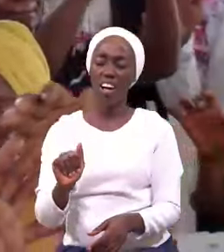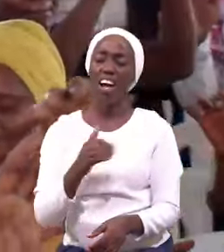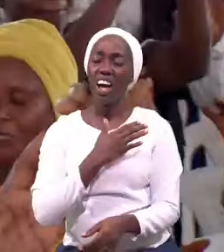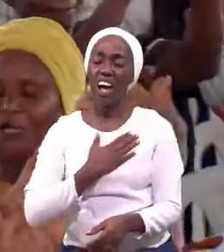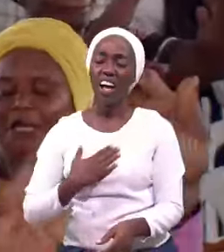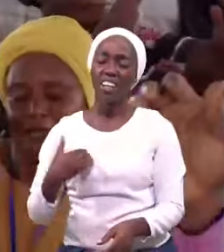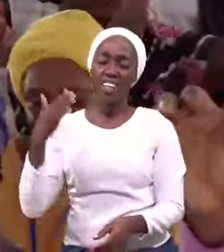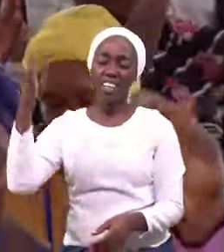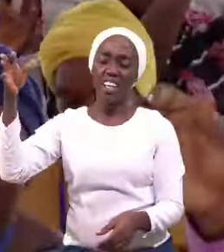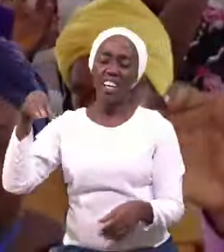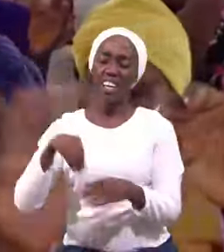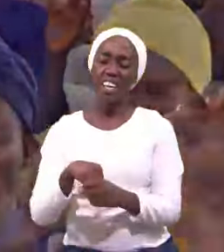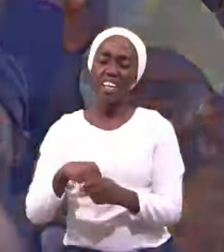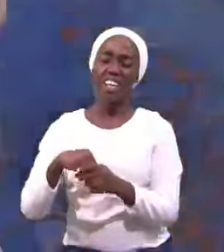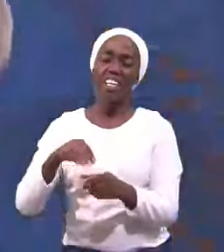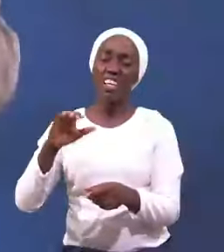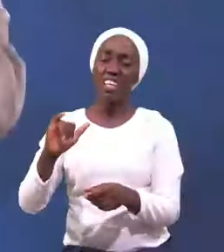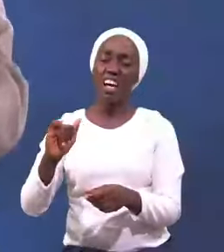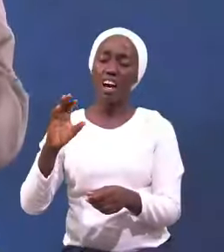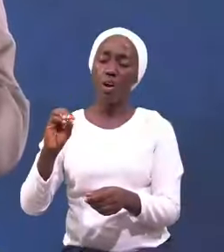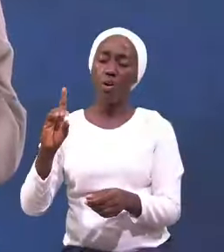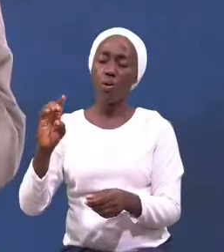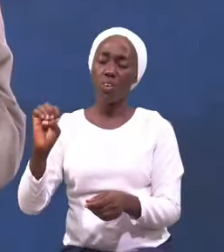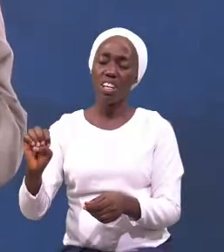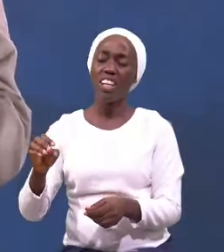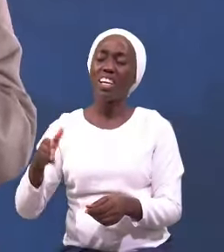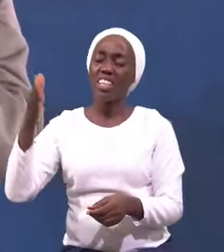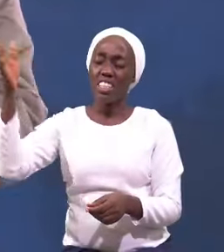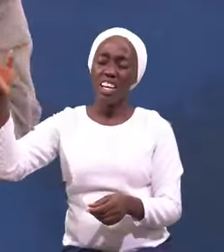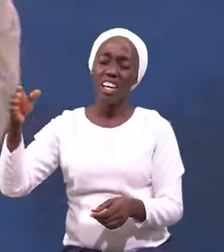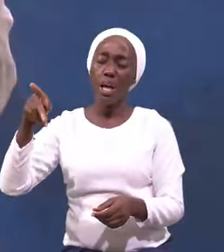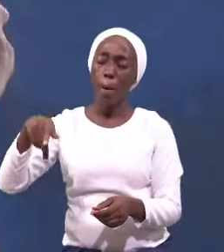in Yaoundé, and there in Baminda.